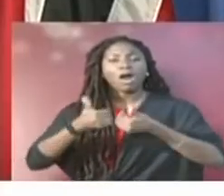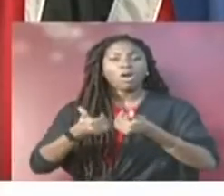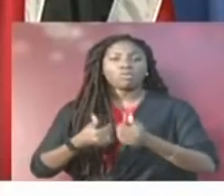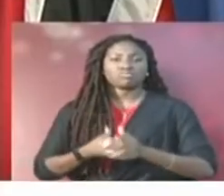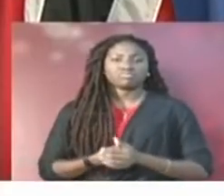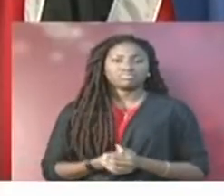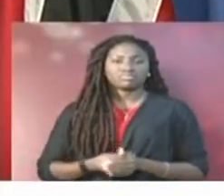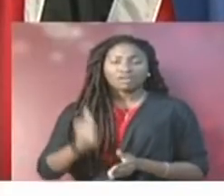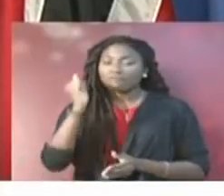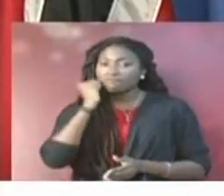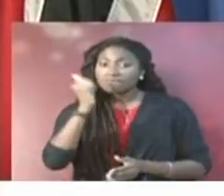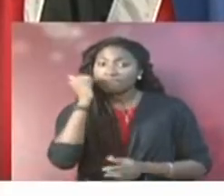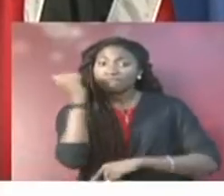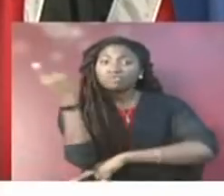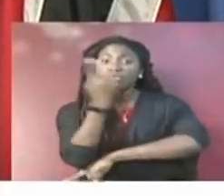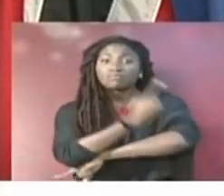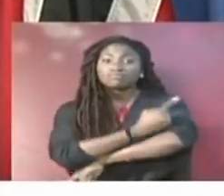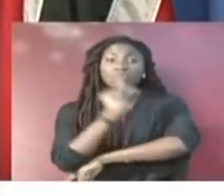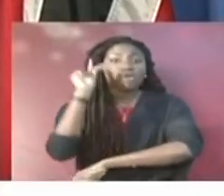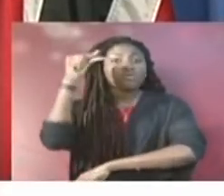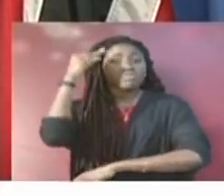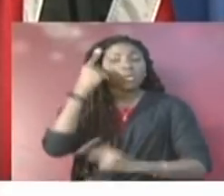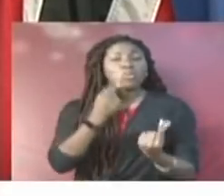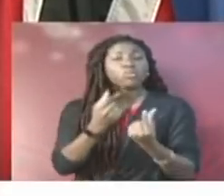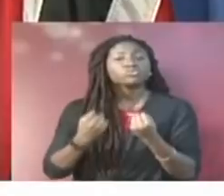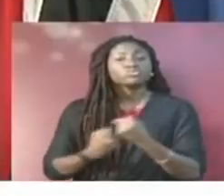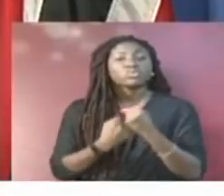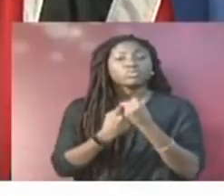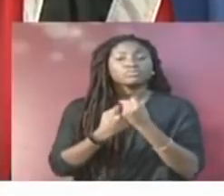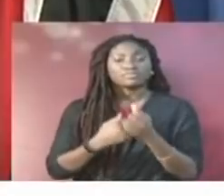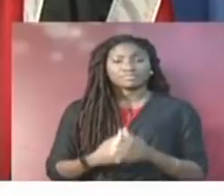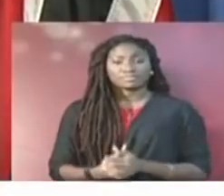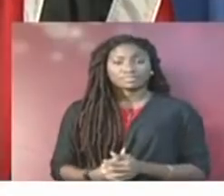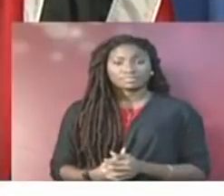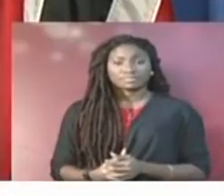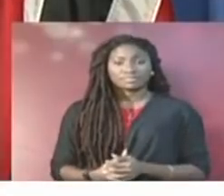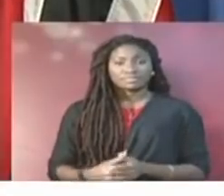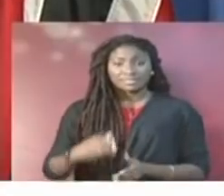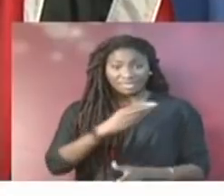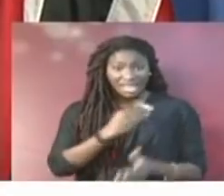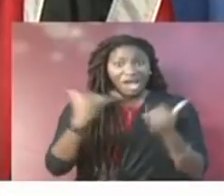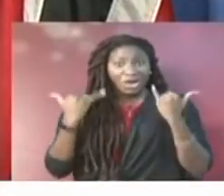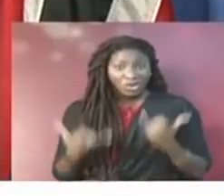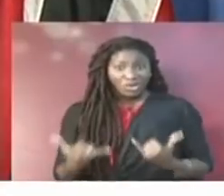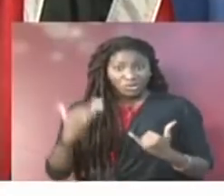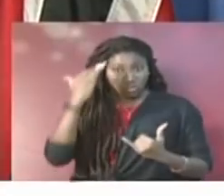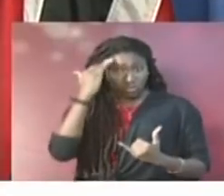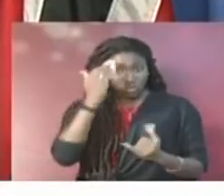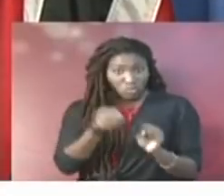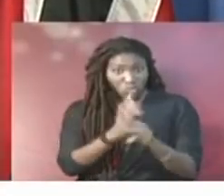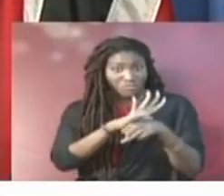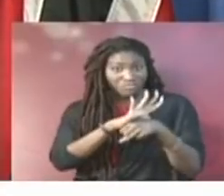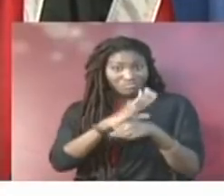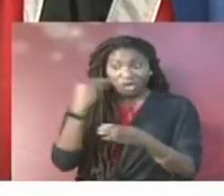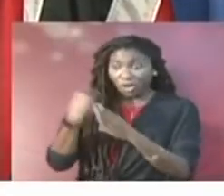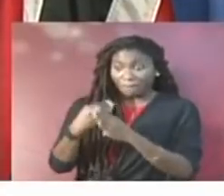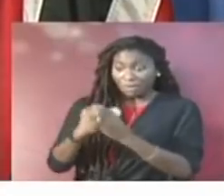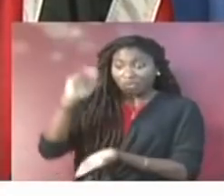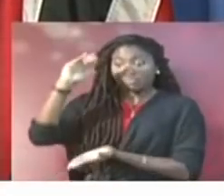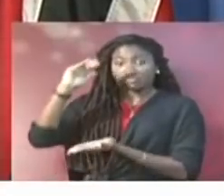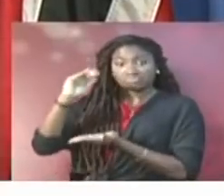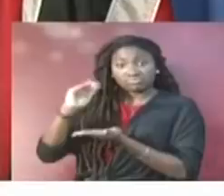on an ongoing basis. And we, in a difficult situation, after what we have done for the last year, we